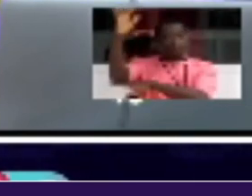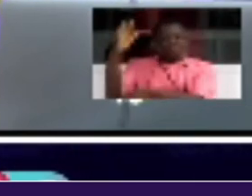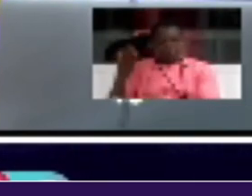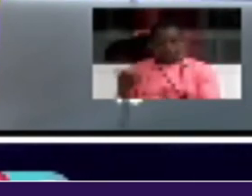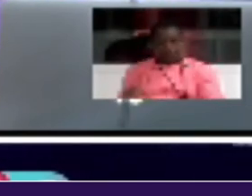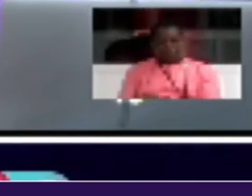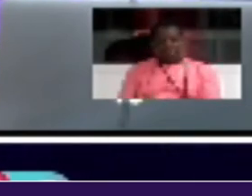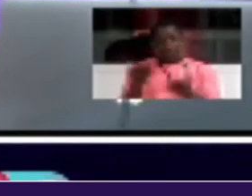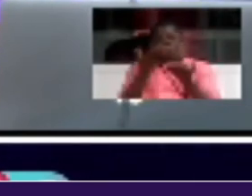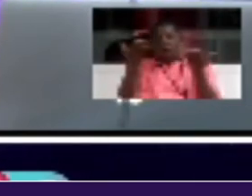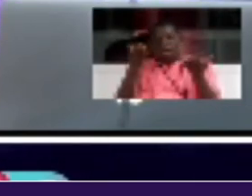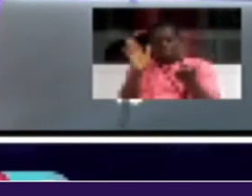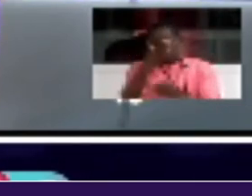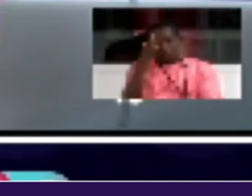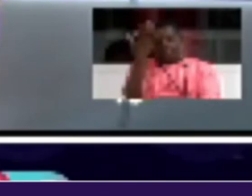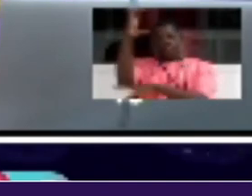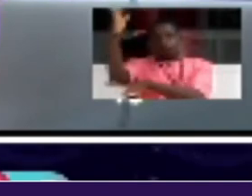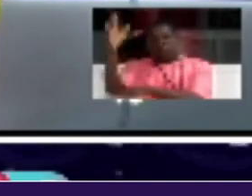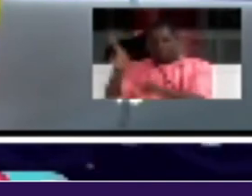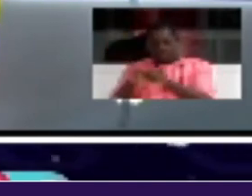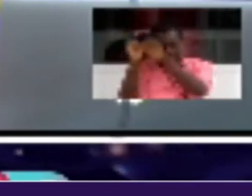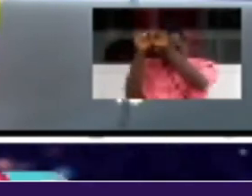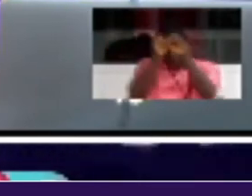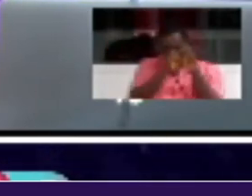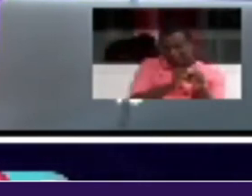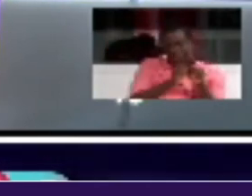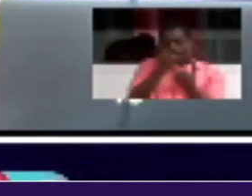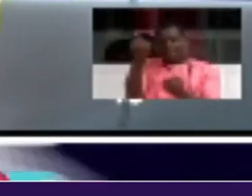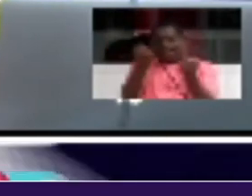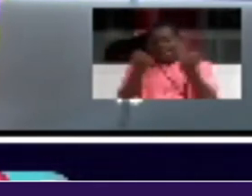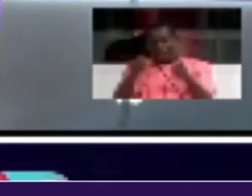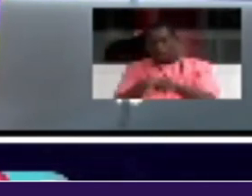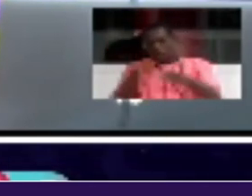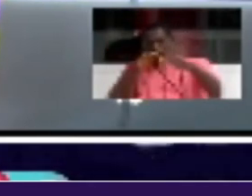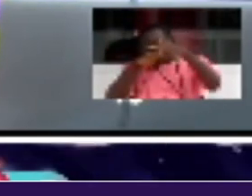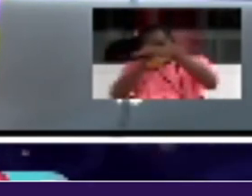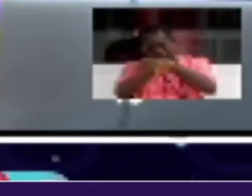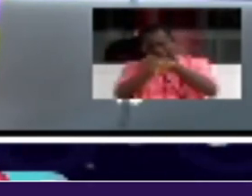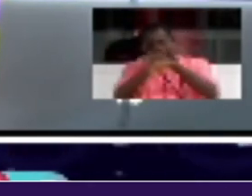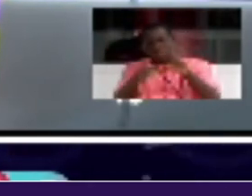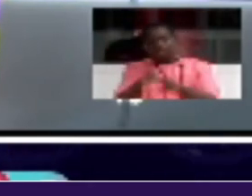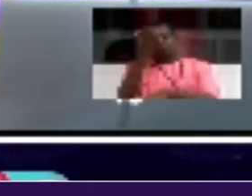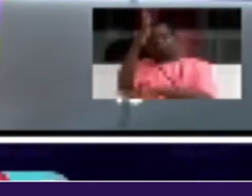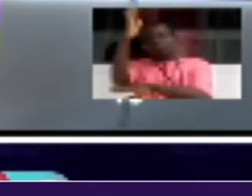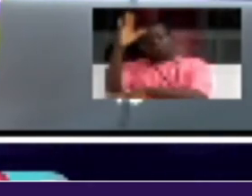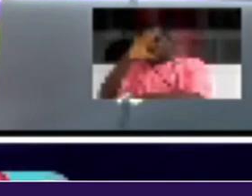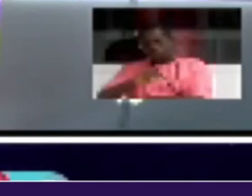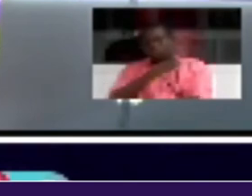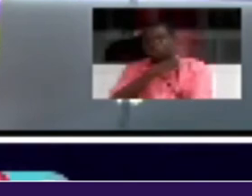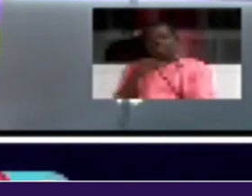Why would they go into the bush to hide the car and go into the bush to do the killing? So that car,